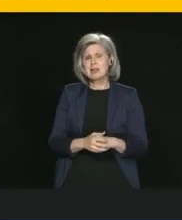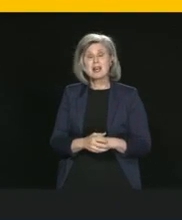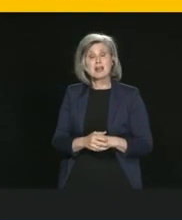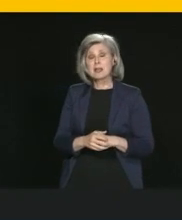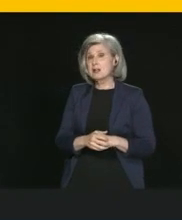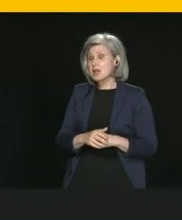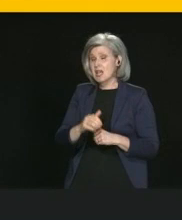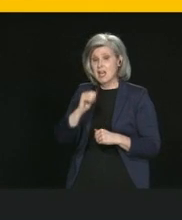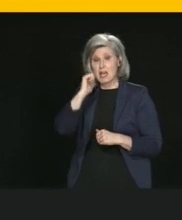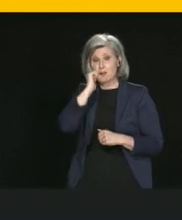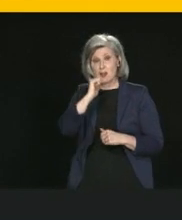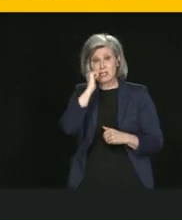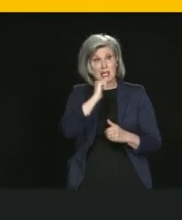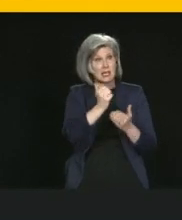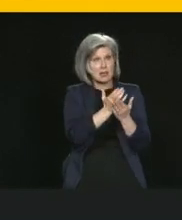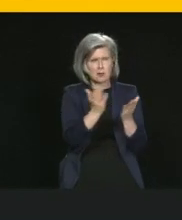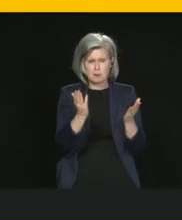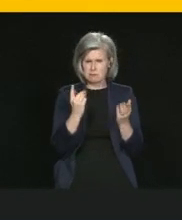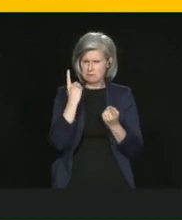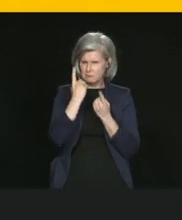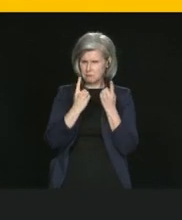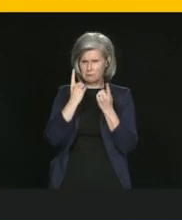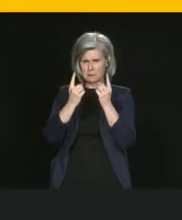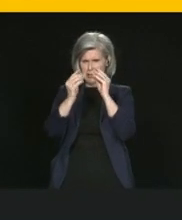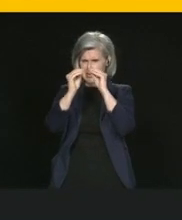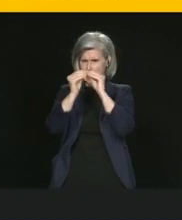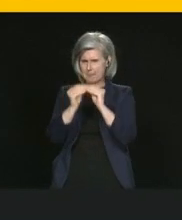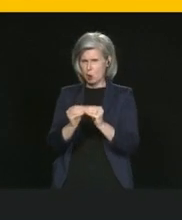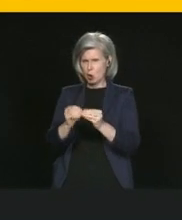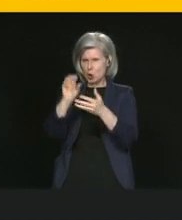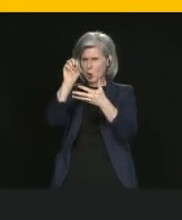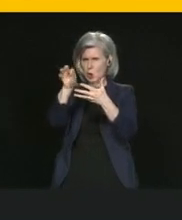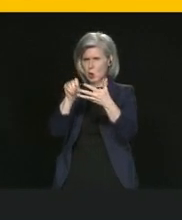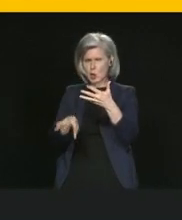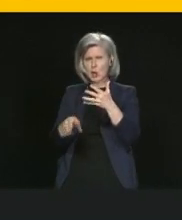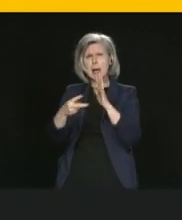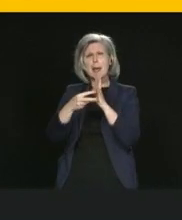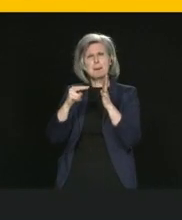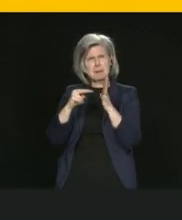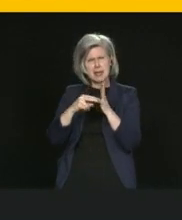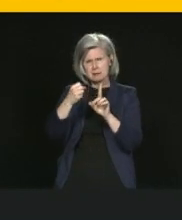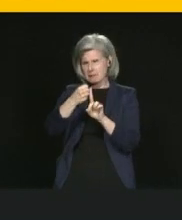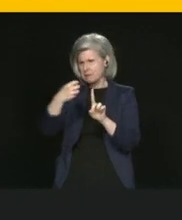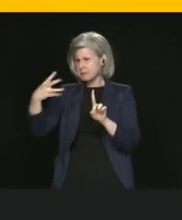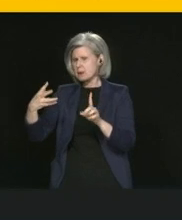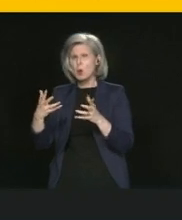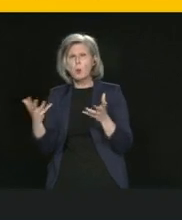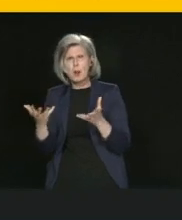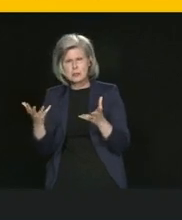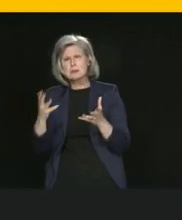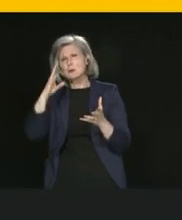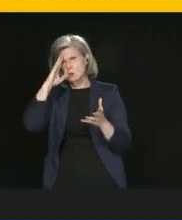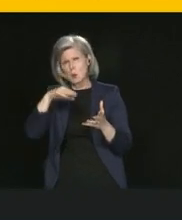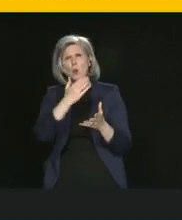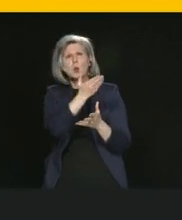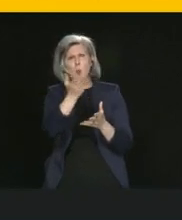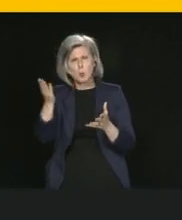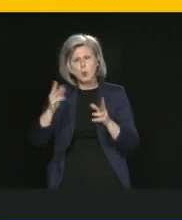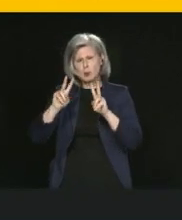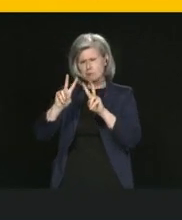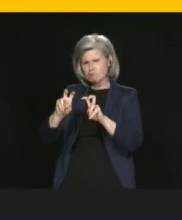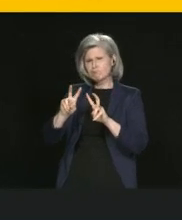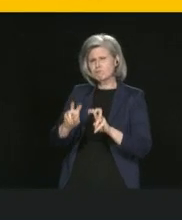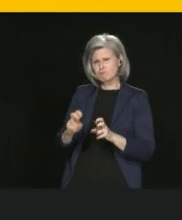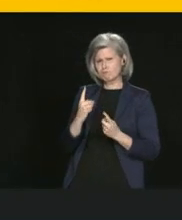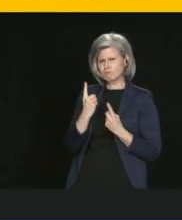numbers really mean. And I know that it's been a big part of what has united and driven us to make sacrifices to stop the virus